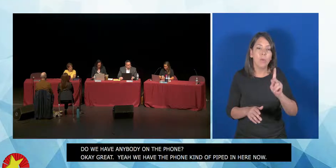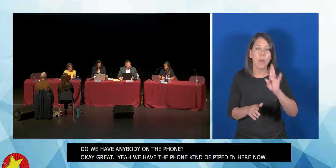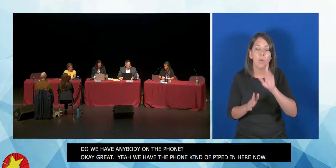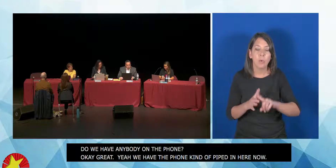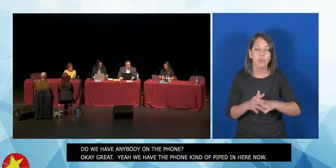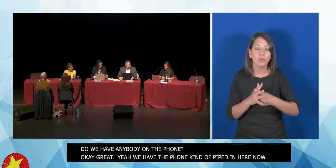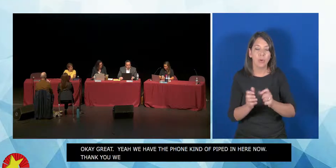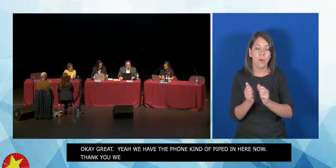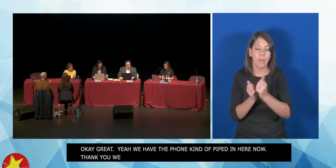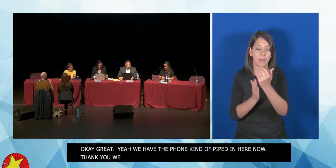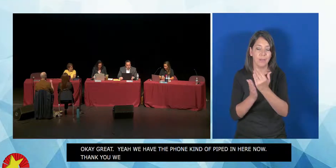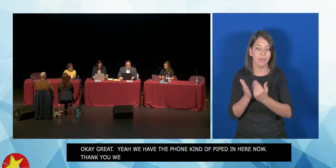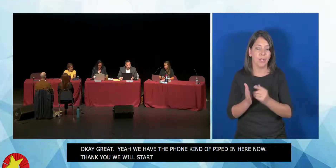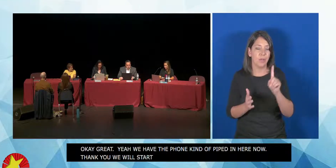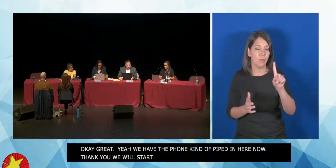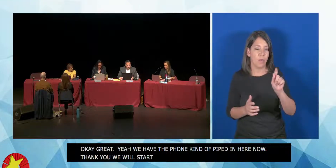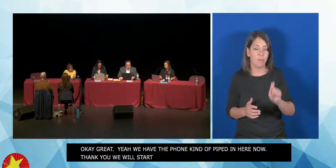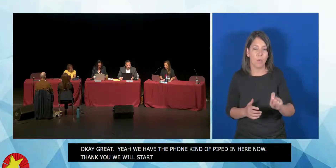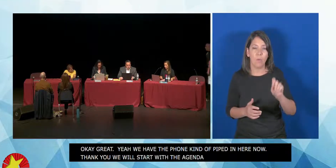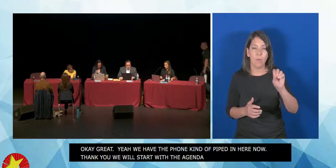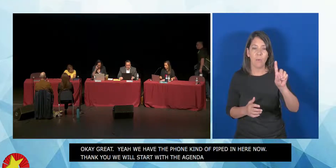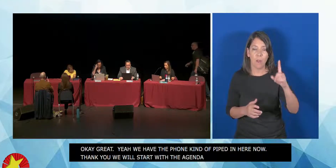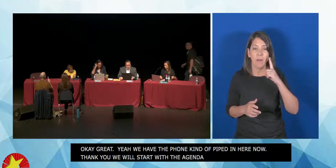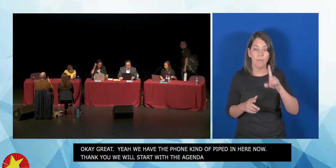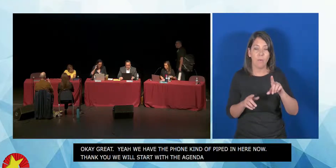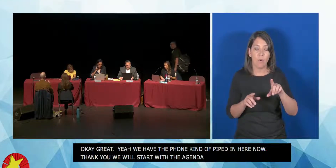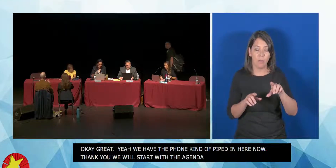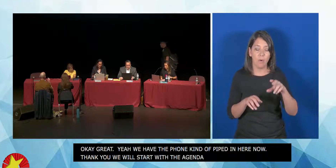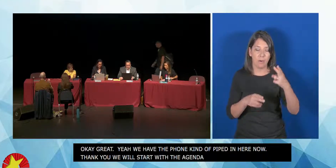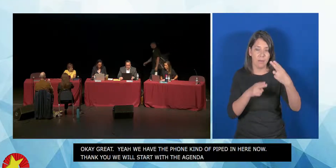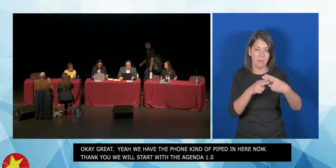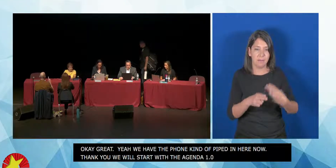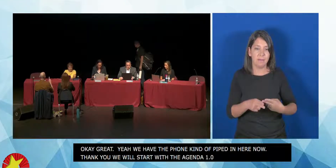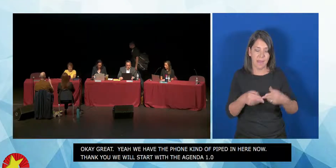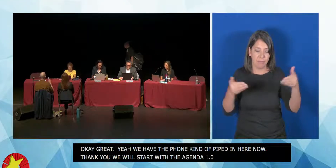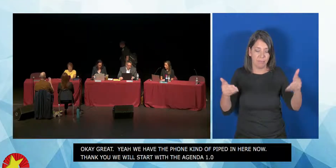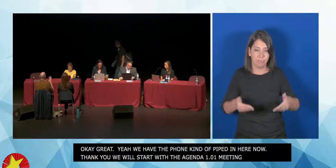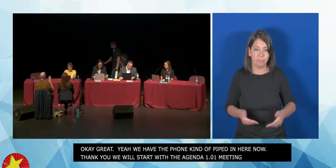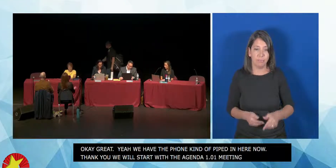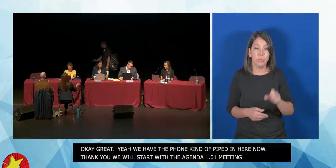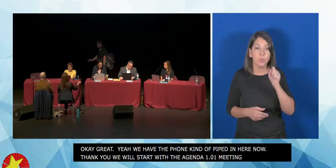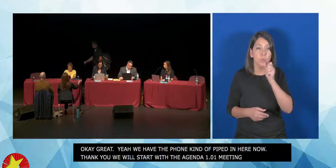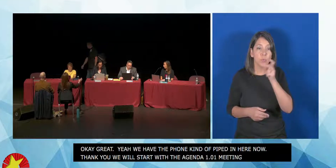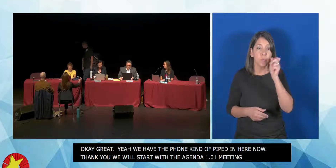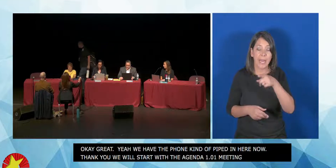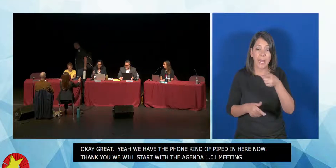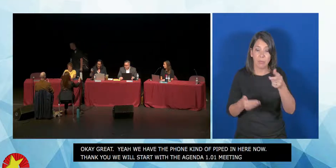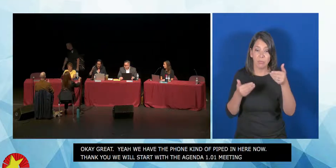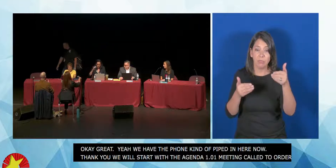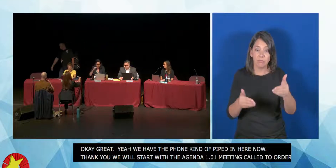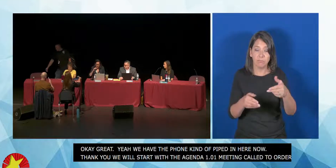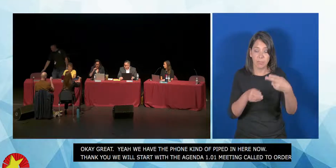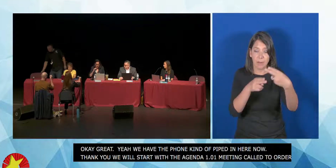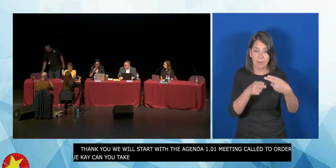item 1.01, meeting call to order. Suke, can you take the roll? Sure.